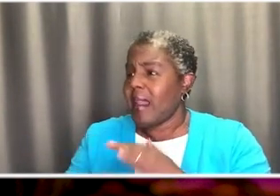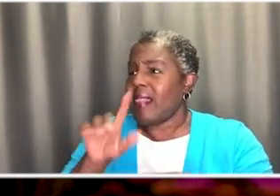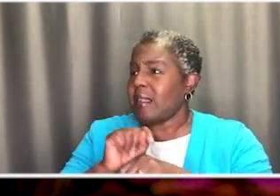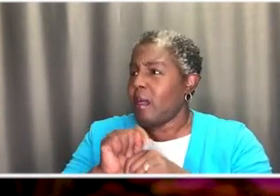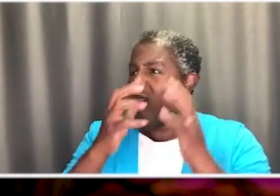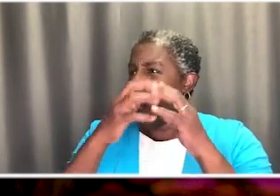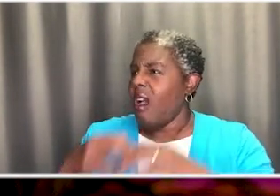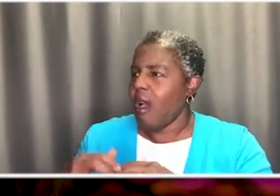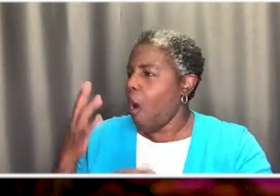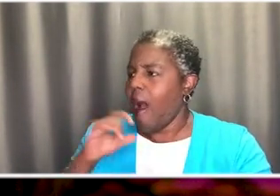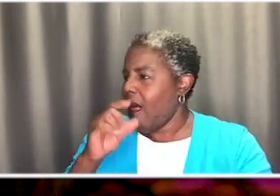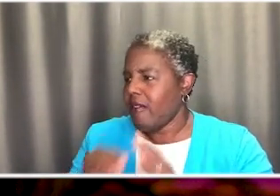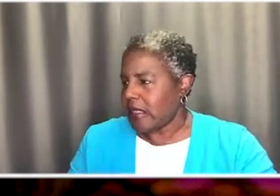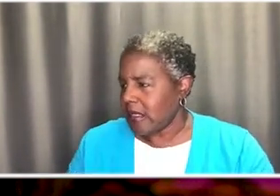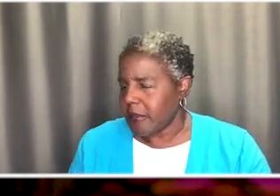the temple?